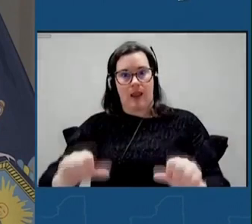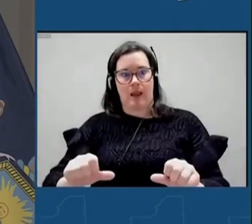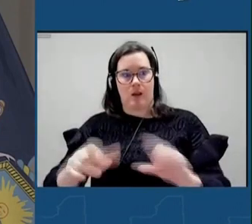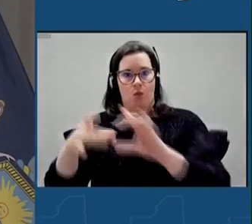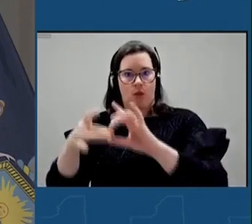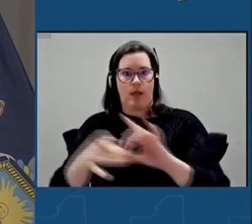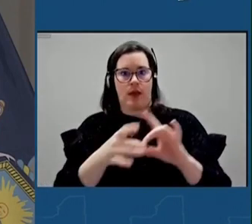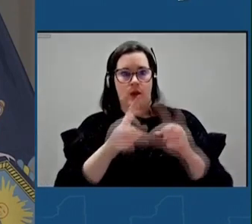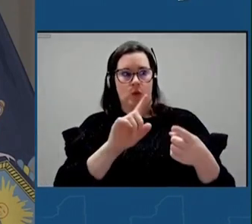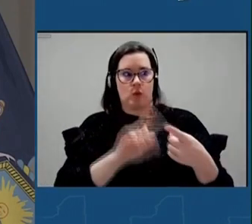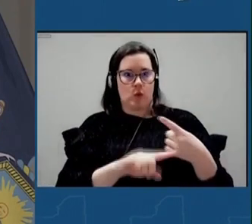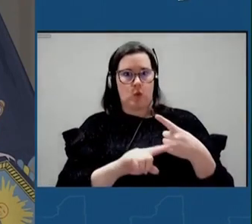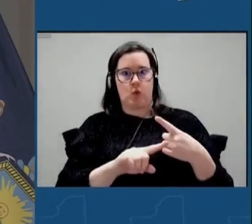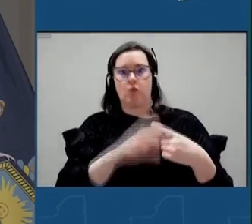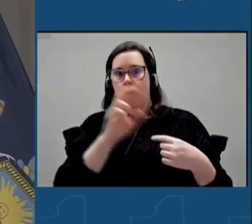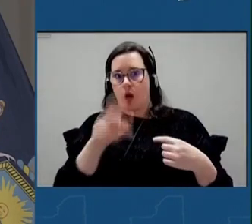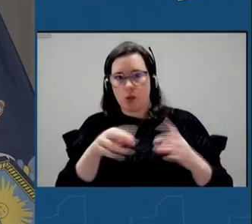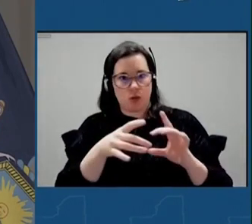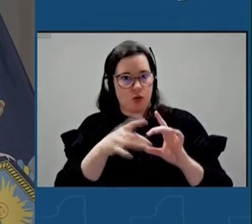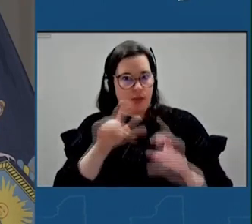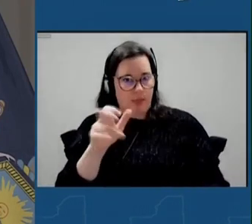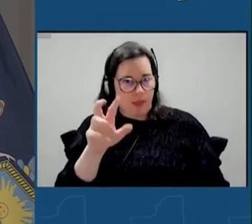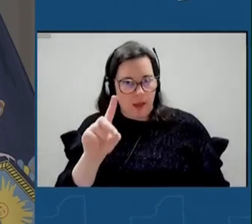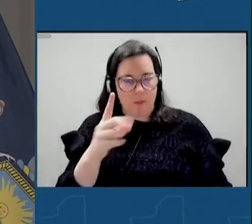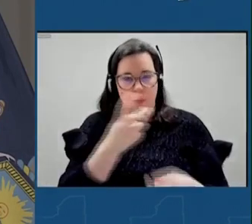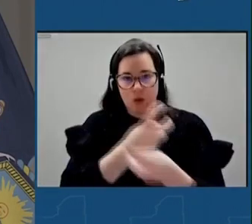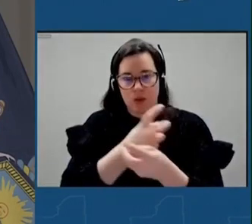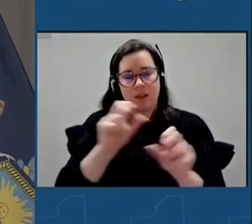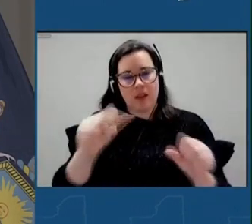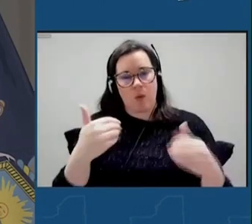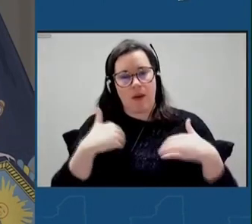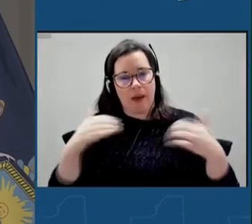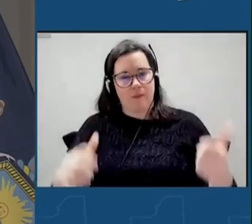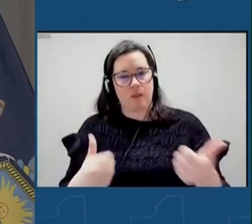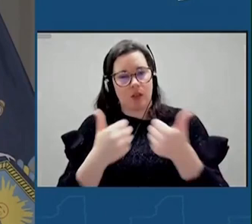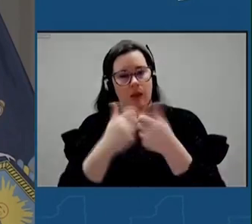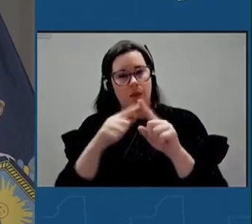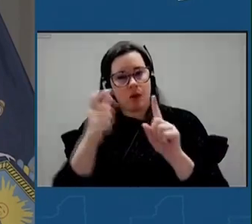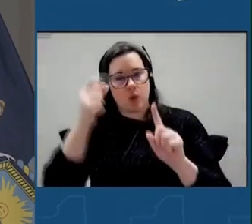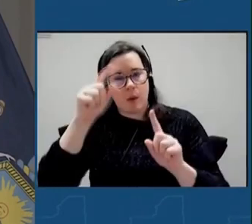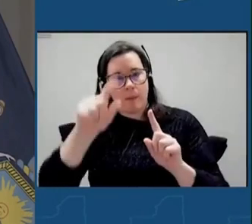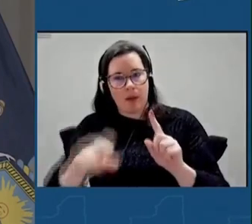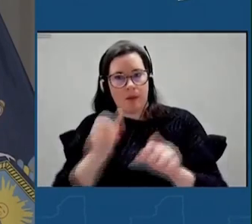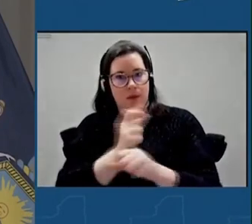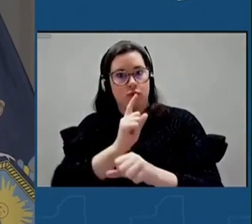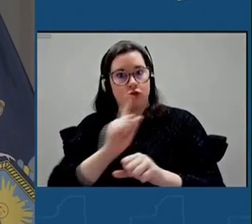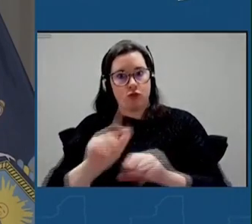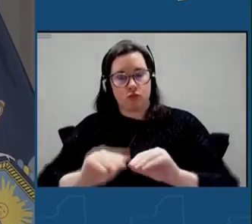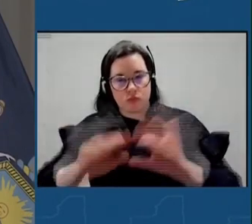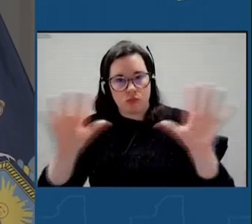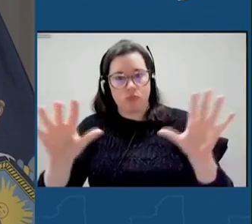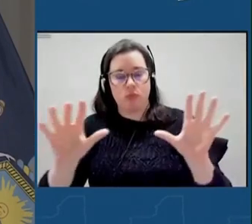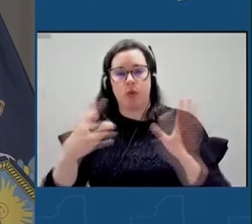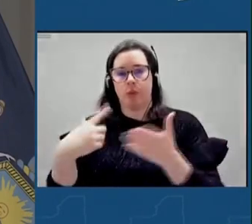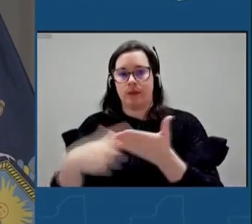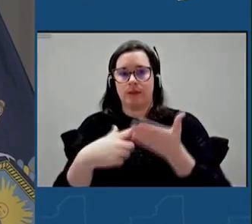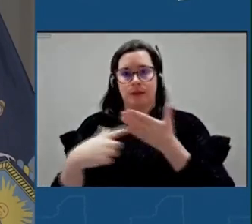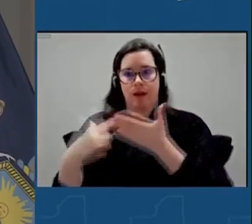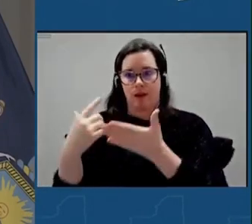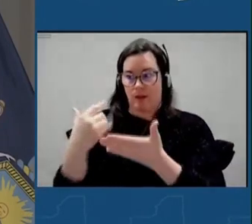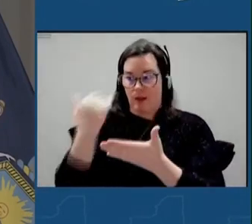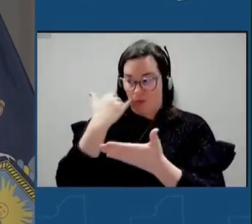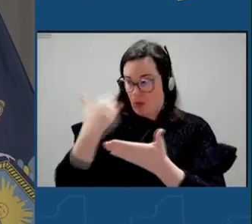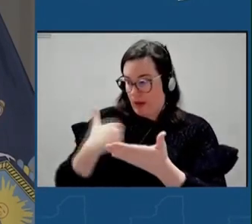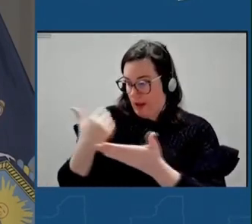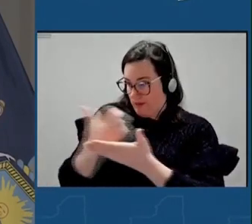lead poisoning. Yes, we have our challenges in our city, but we also must make sure that we highlight the chances that we get when we can